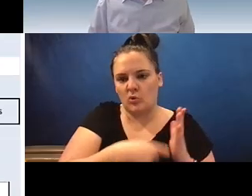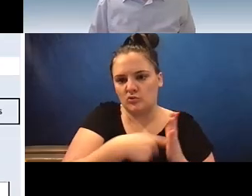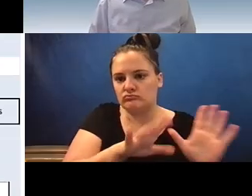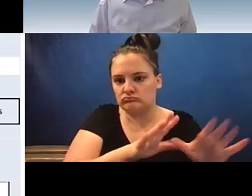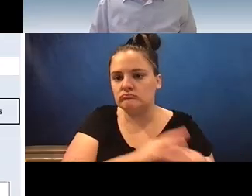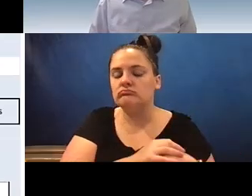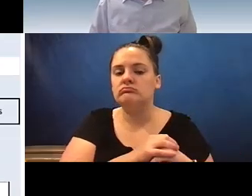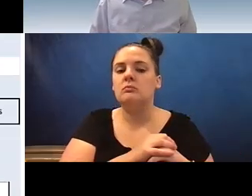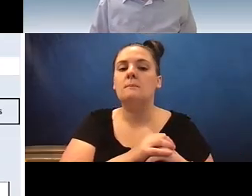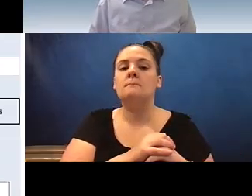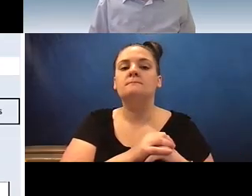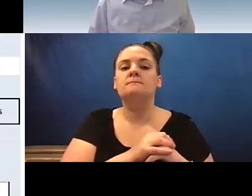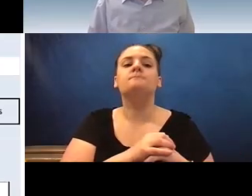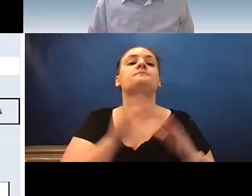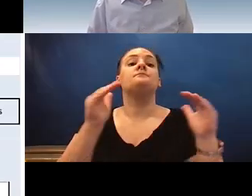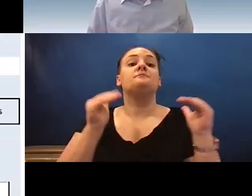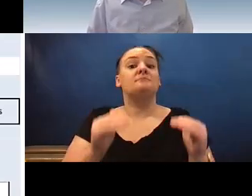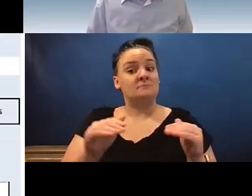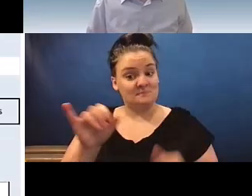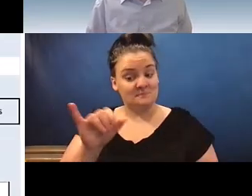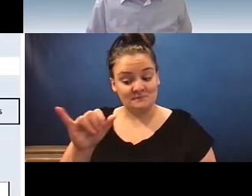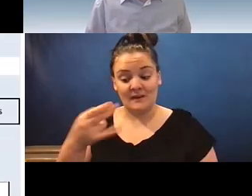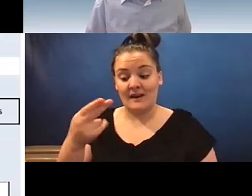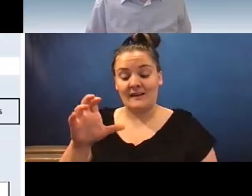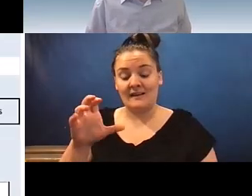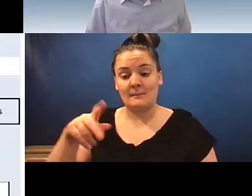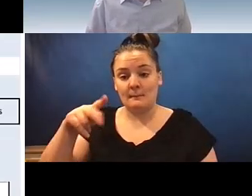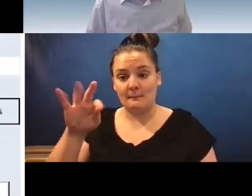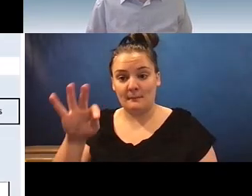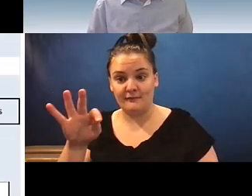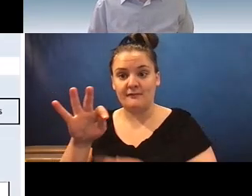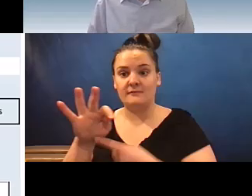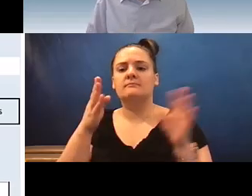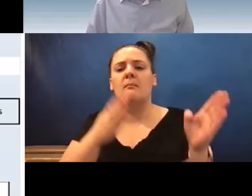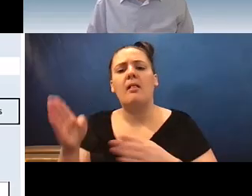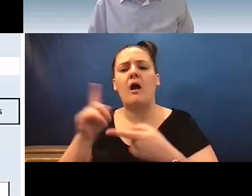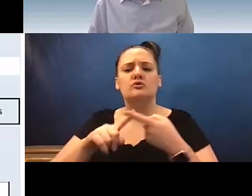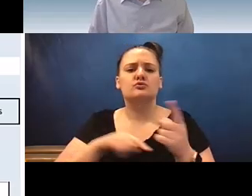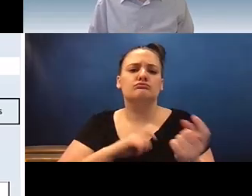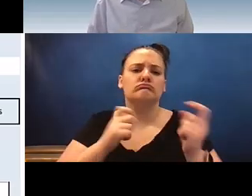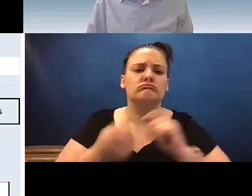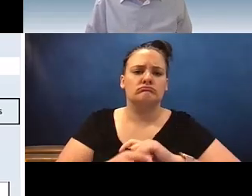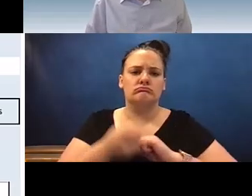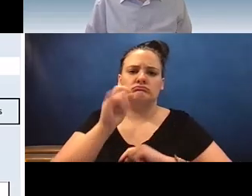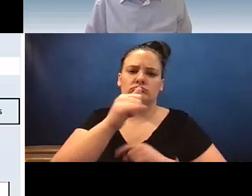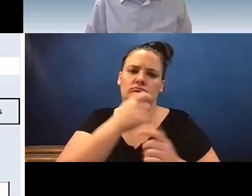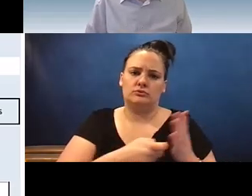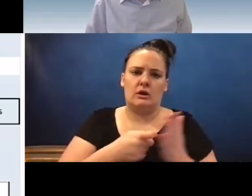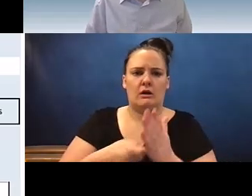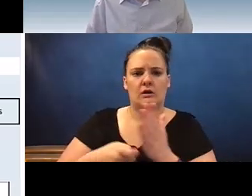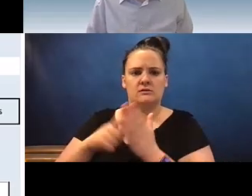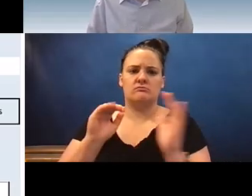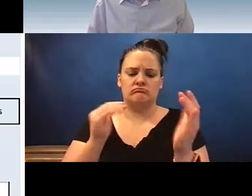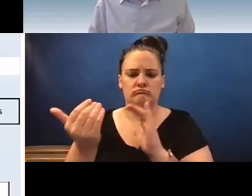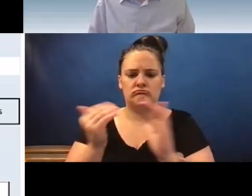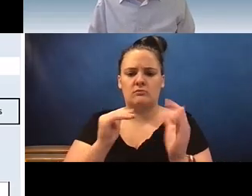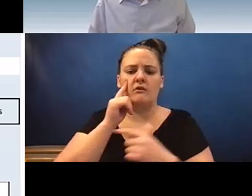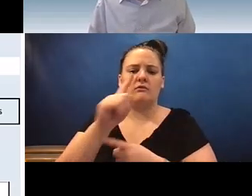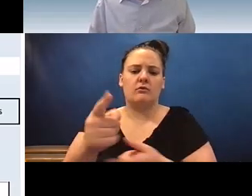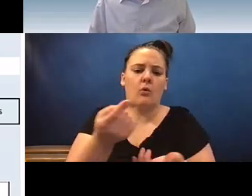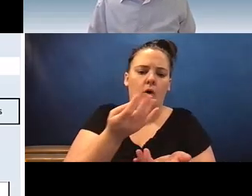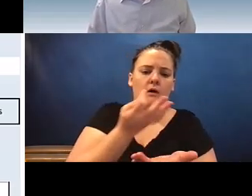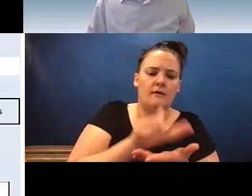Speaking of prices, HCPF is also working to transform the economics of the health system with tools on prices, payments, break-even rates, and